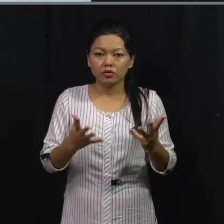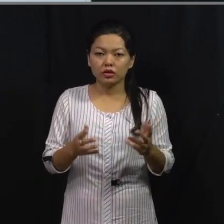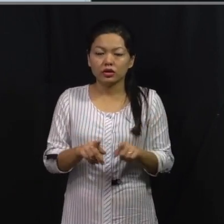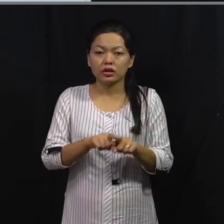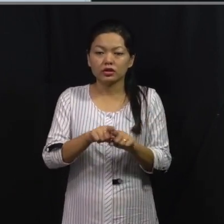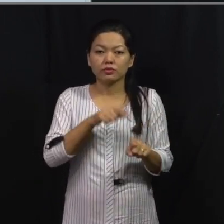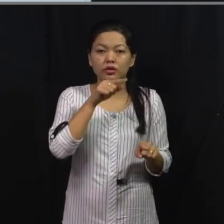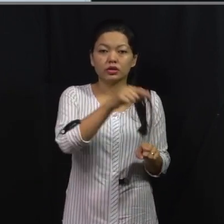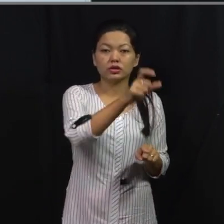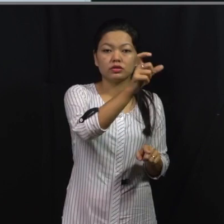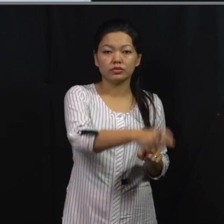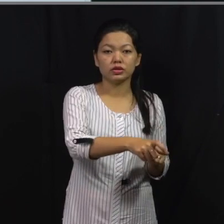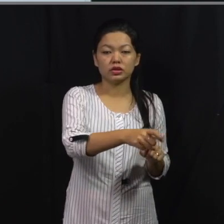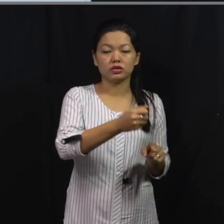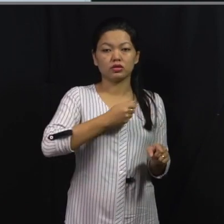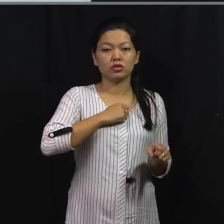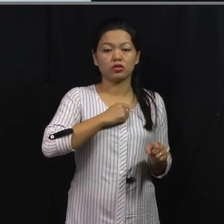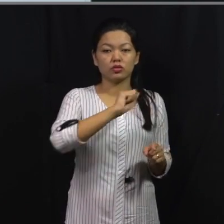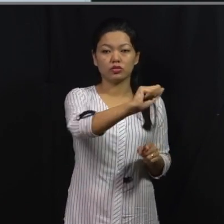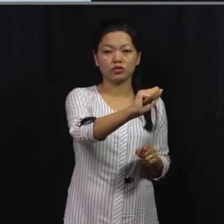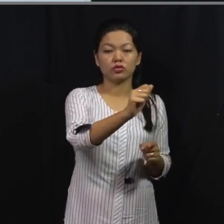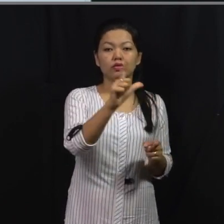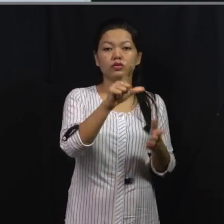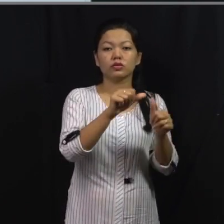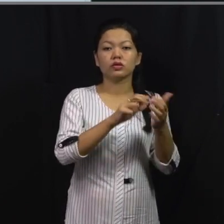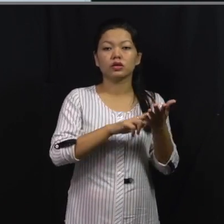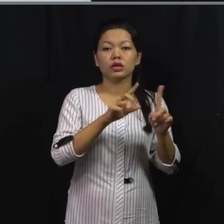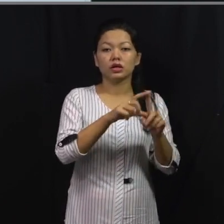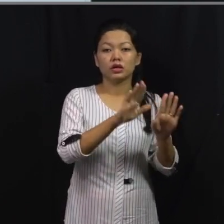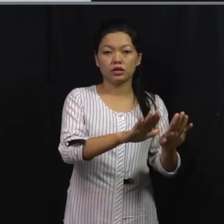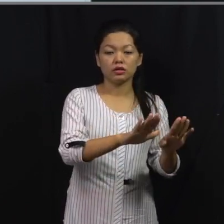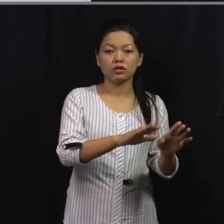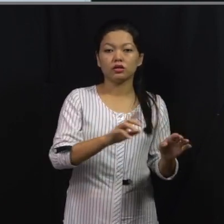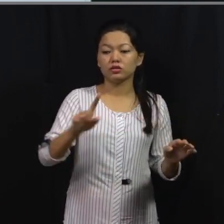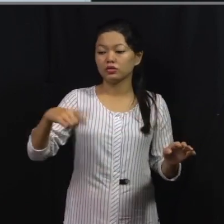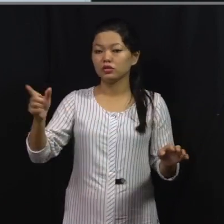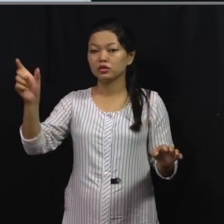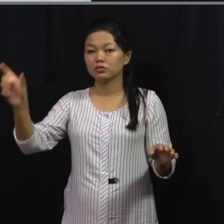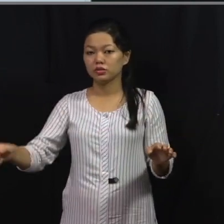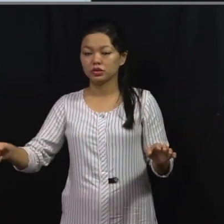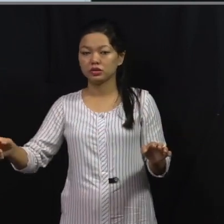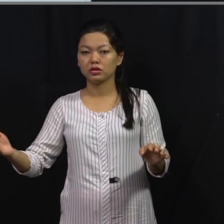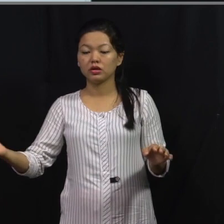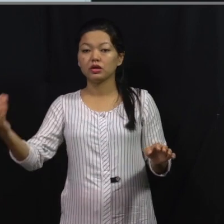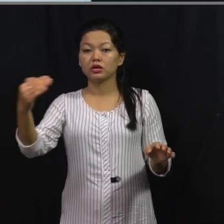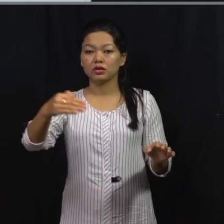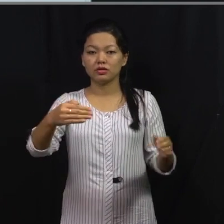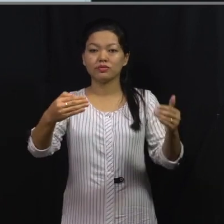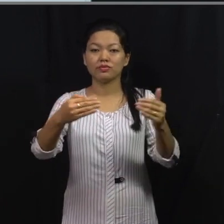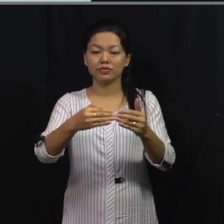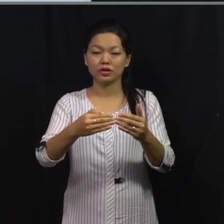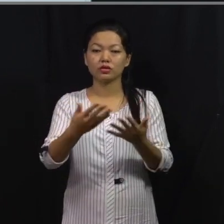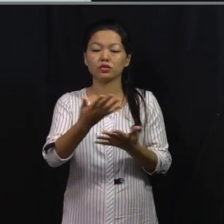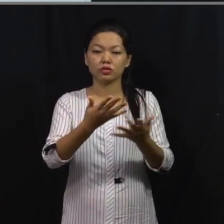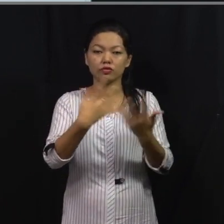these peasants or farmers have to work for them, and then they get something as food grains or, you know, as a kind from